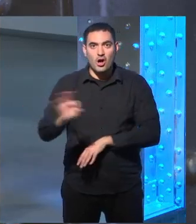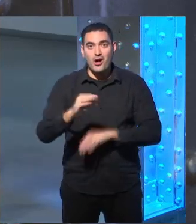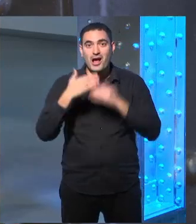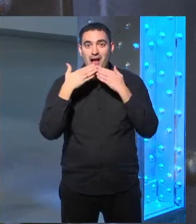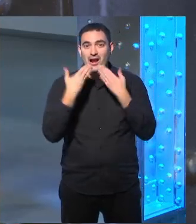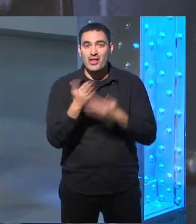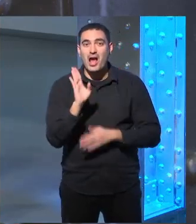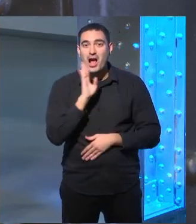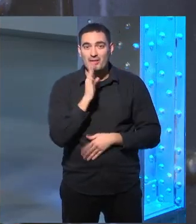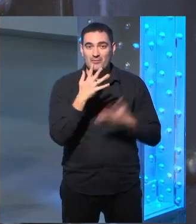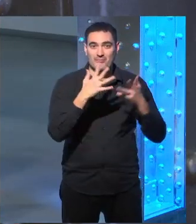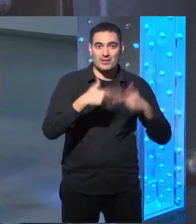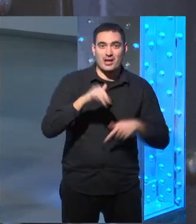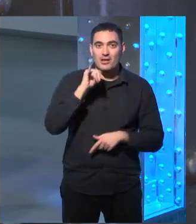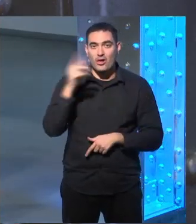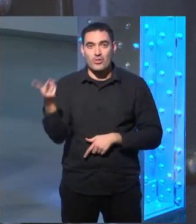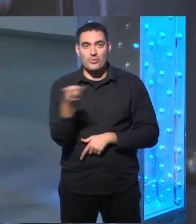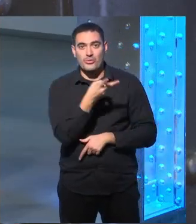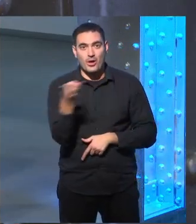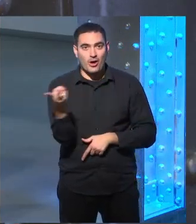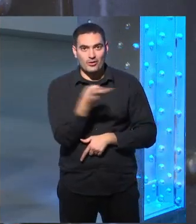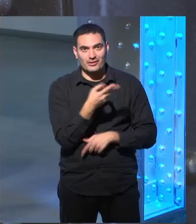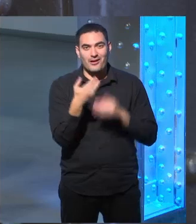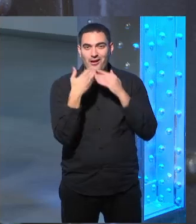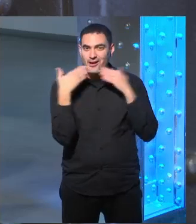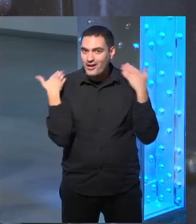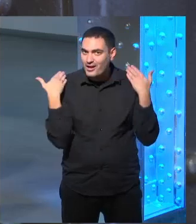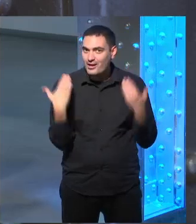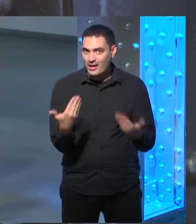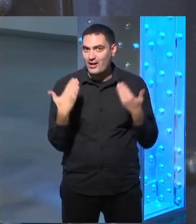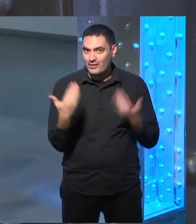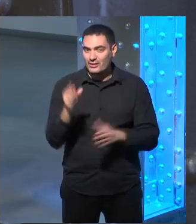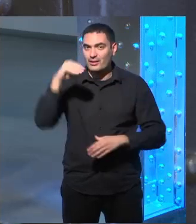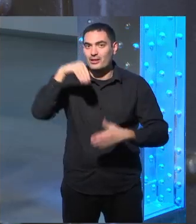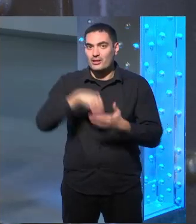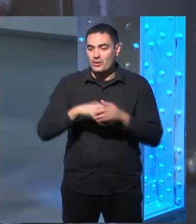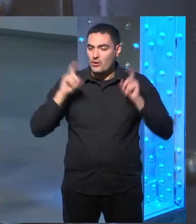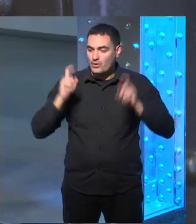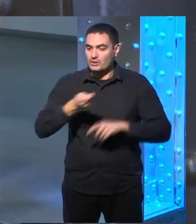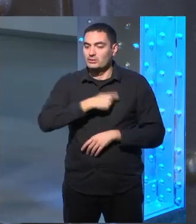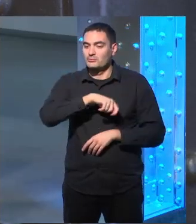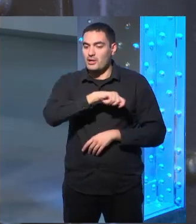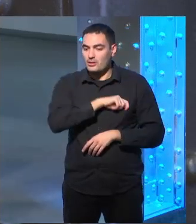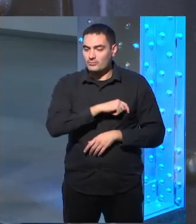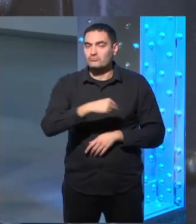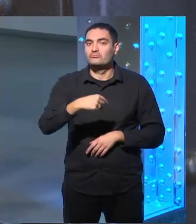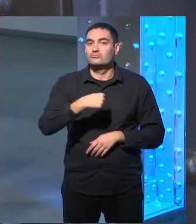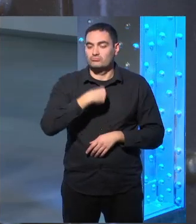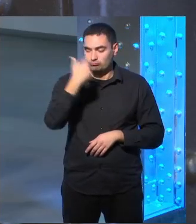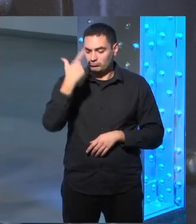those 2 types of knowledge, those subjects that were so well structured in the Spanish